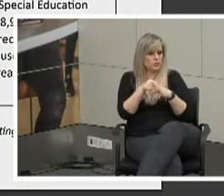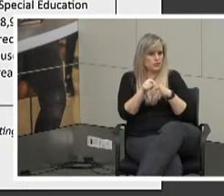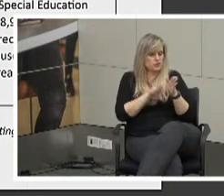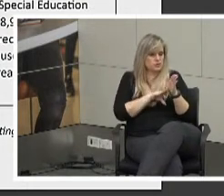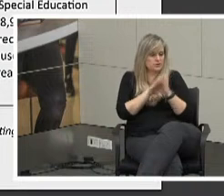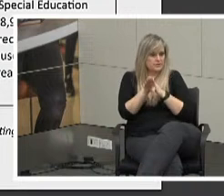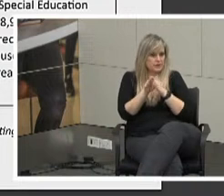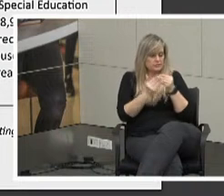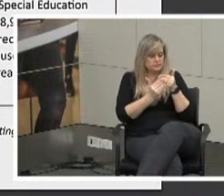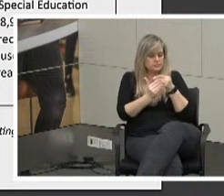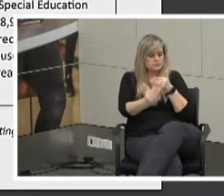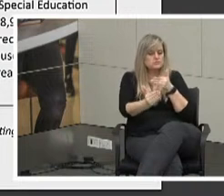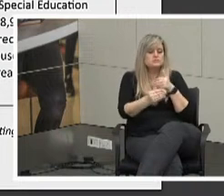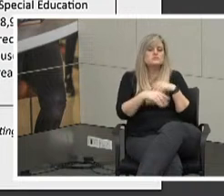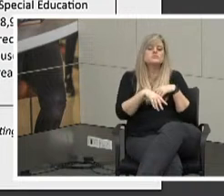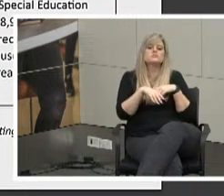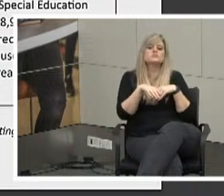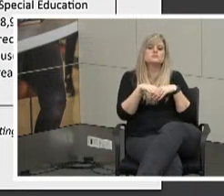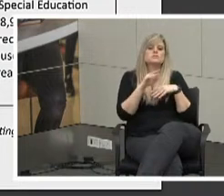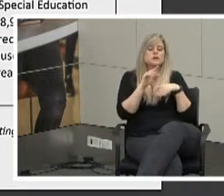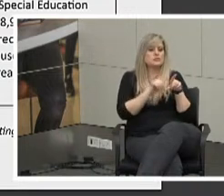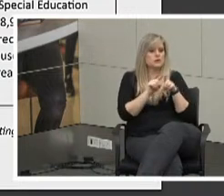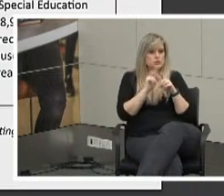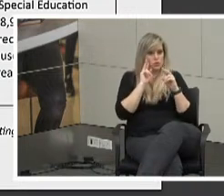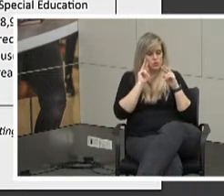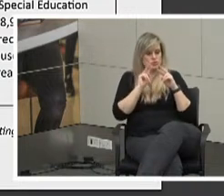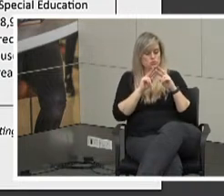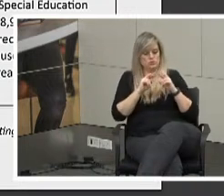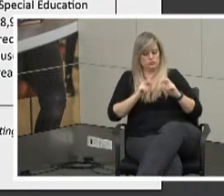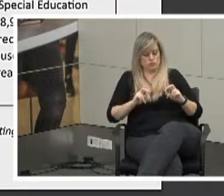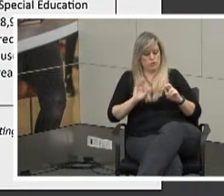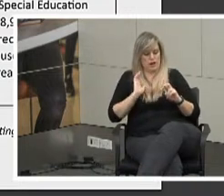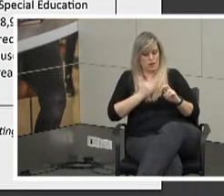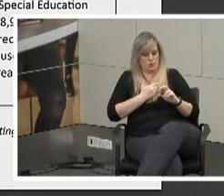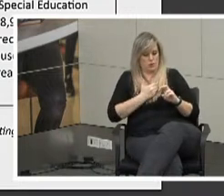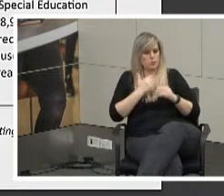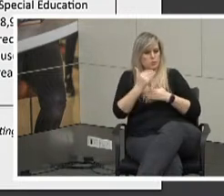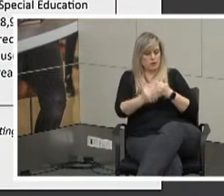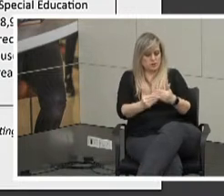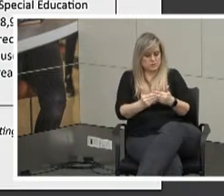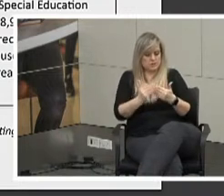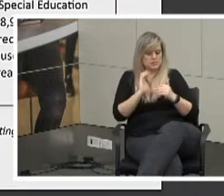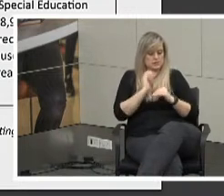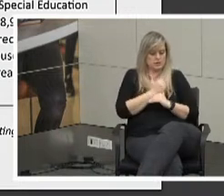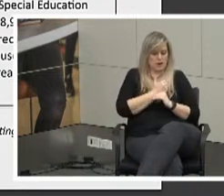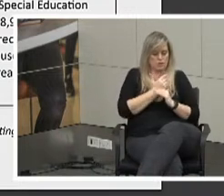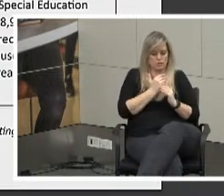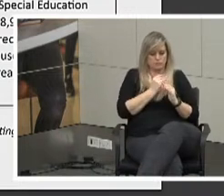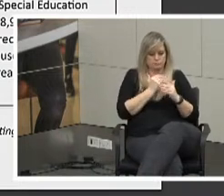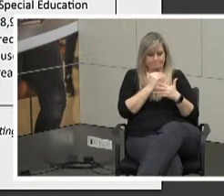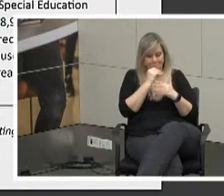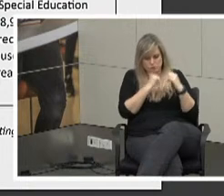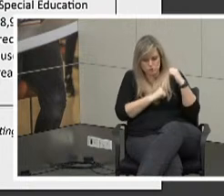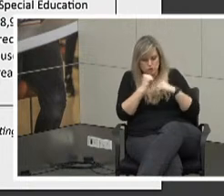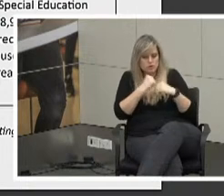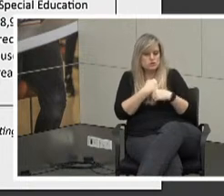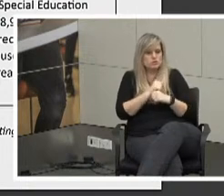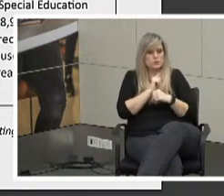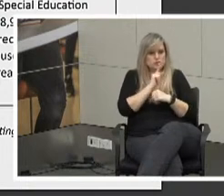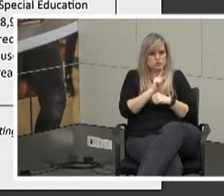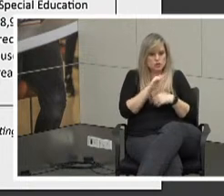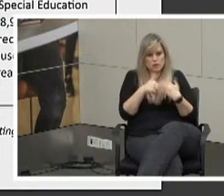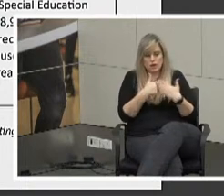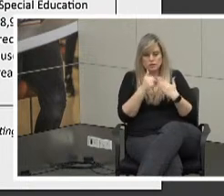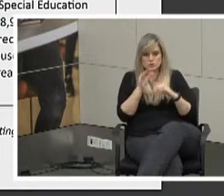forward and then um to look at our processes and procedures so that we can ensure that our students are receiving their